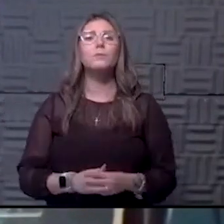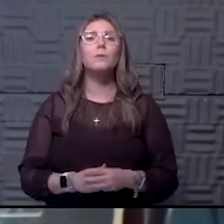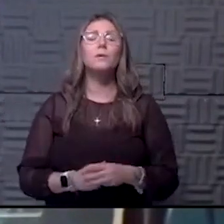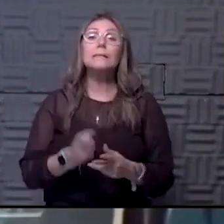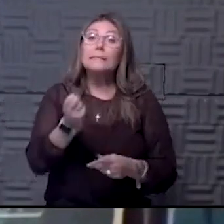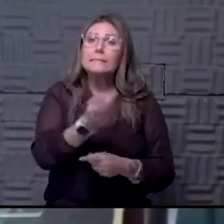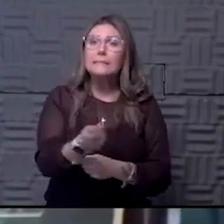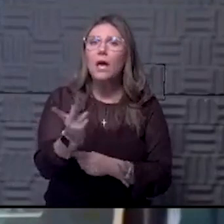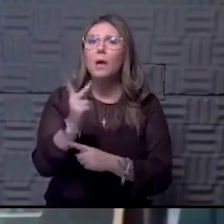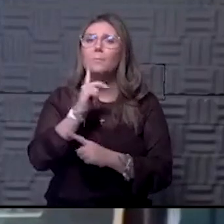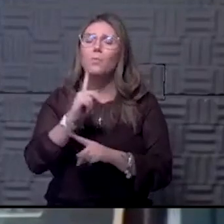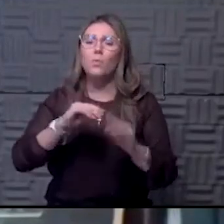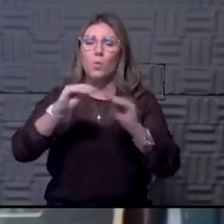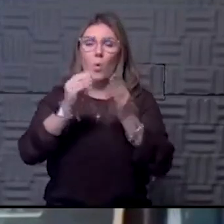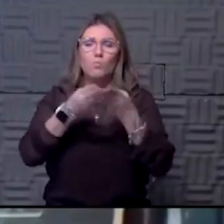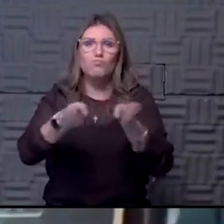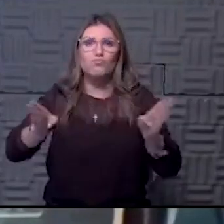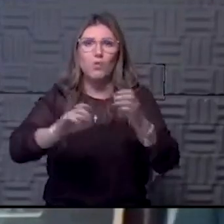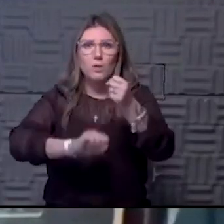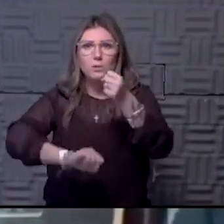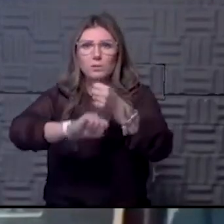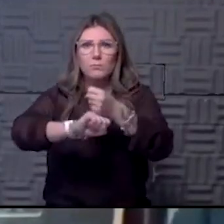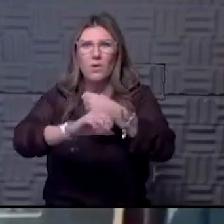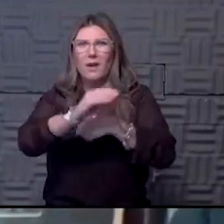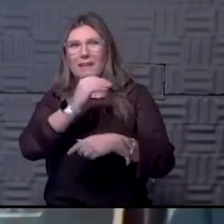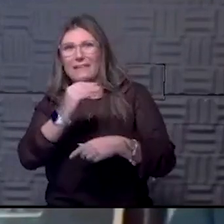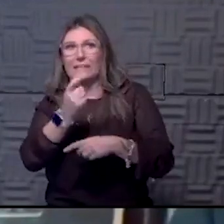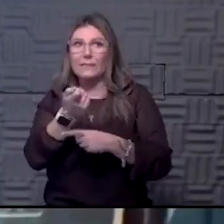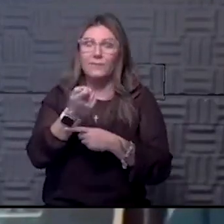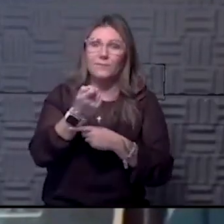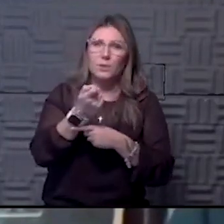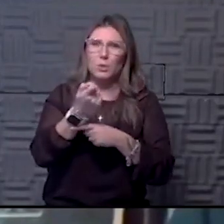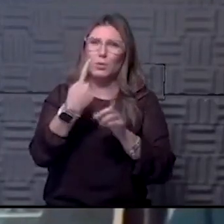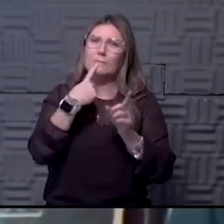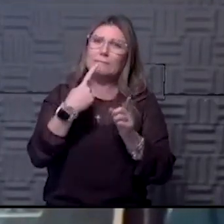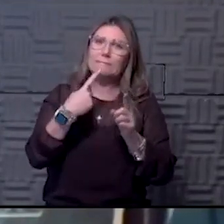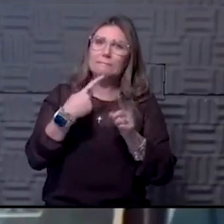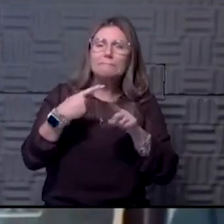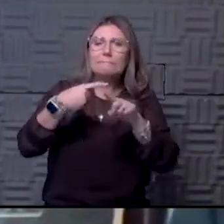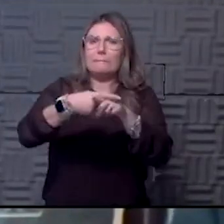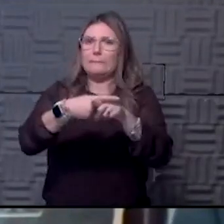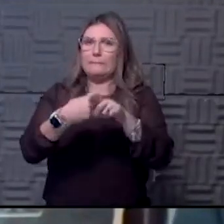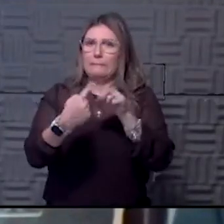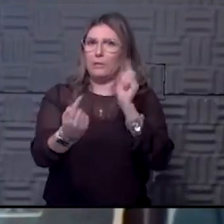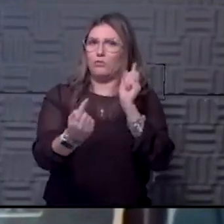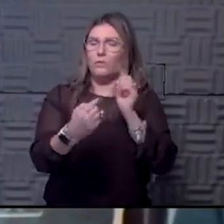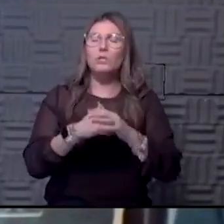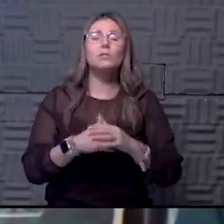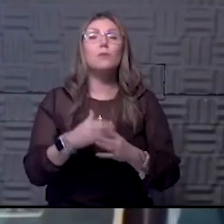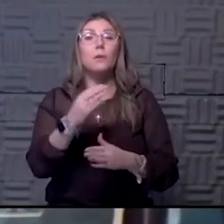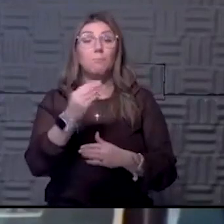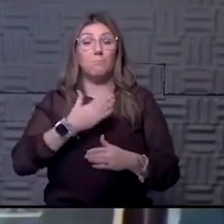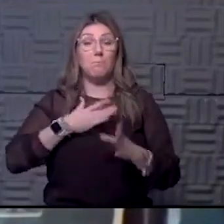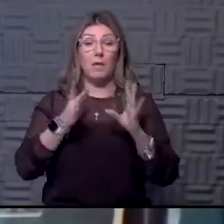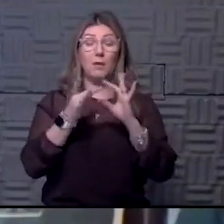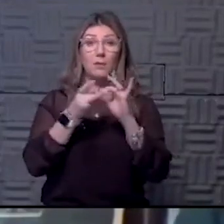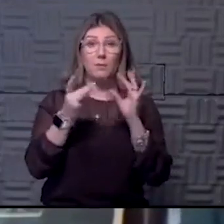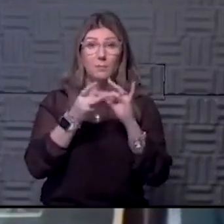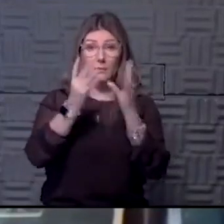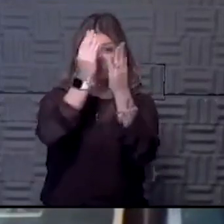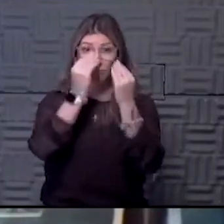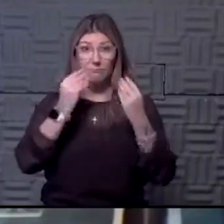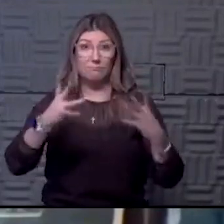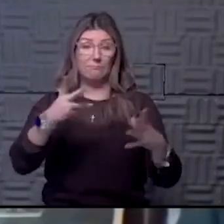think there would be broad support for, some of which are controversial. My efforts and the message I delivered to the vaccine coordinator,